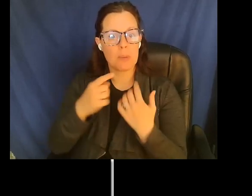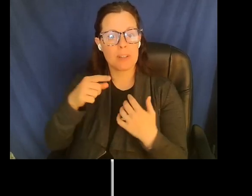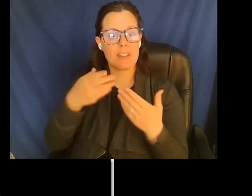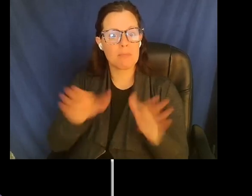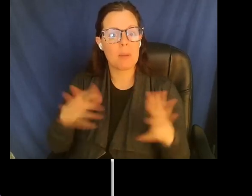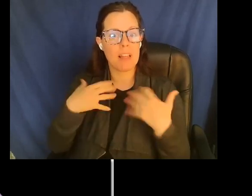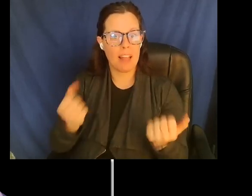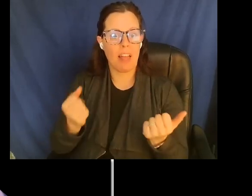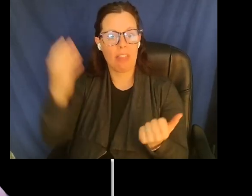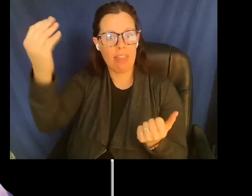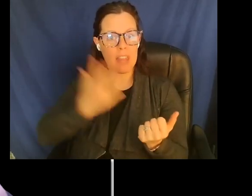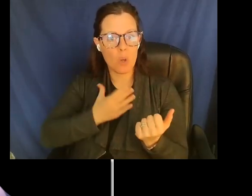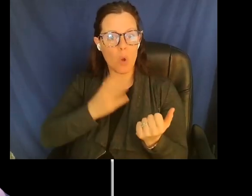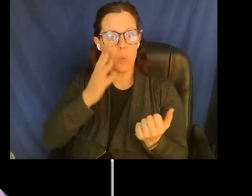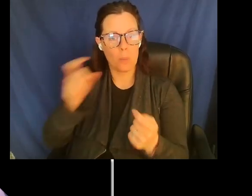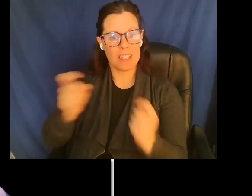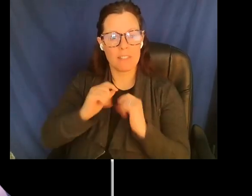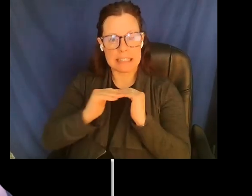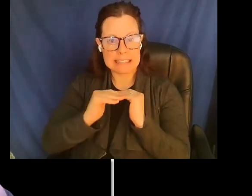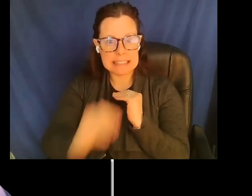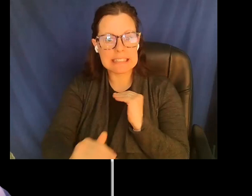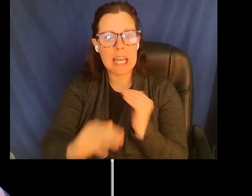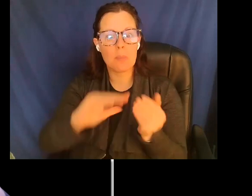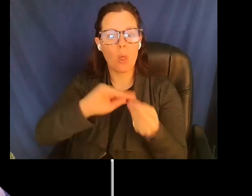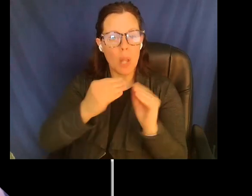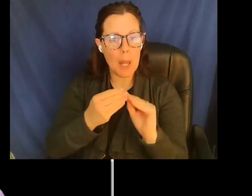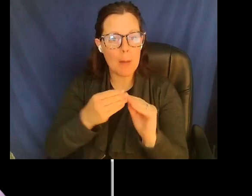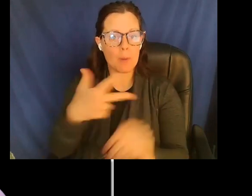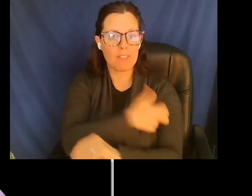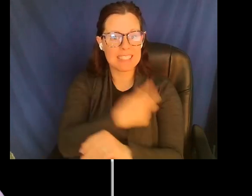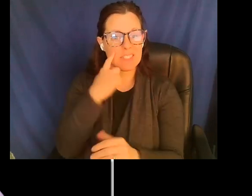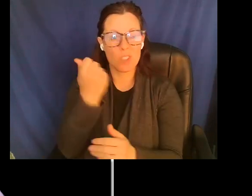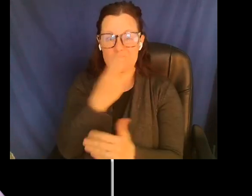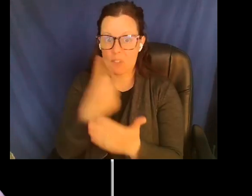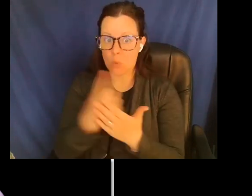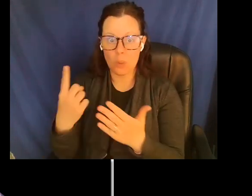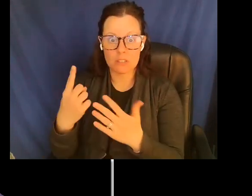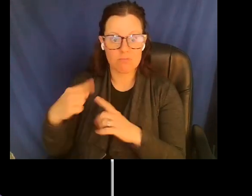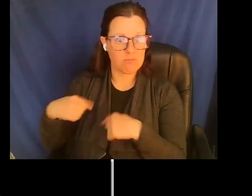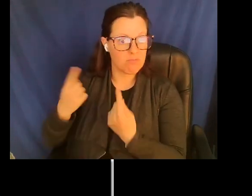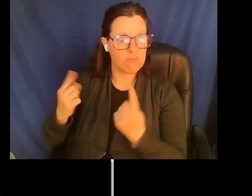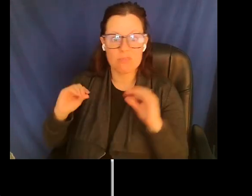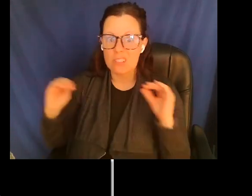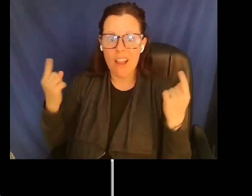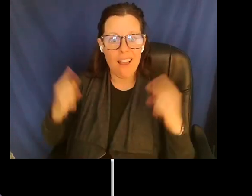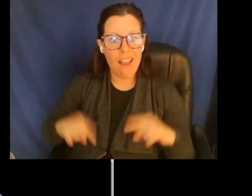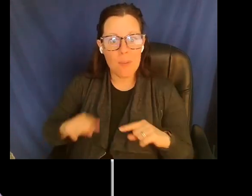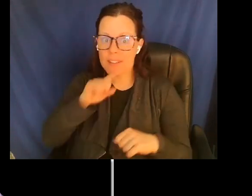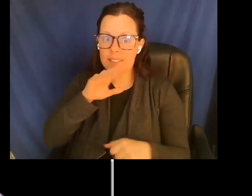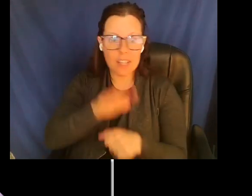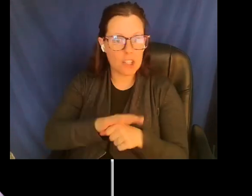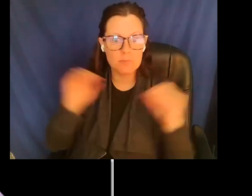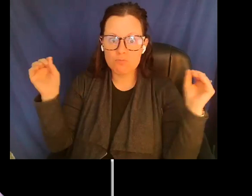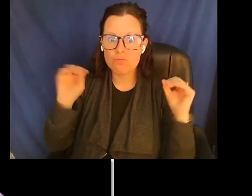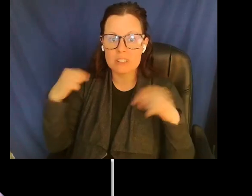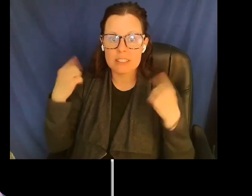be allocated a stable supply of vaccine for several weeks. This is something we have not been guaranteed in the first 8